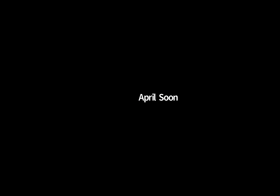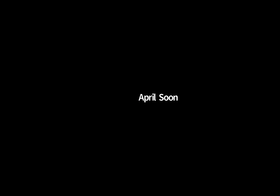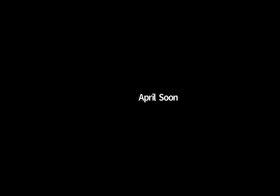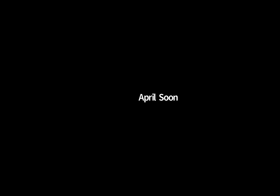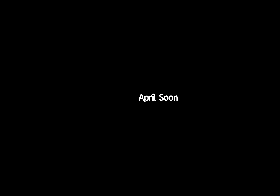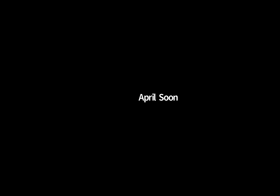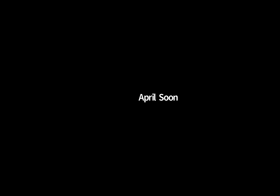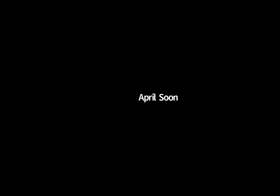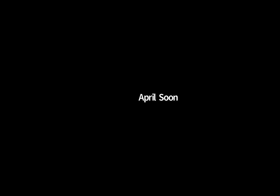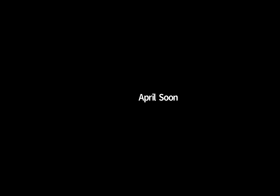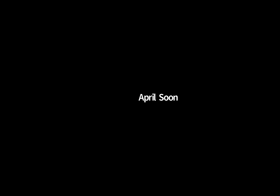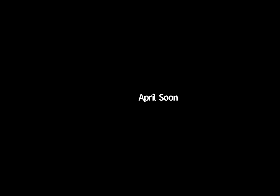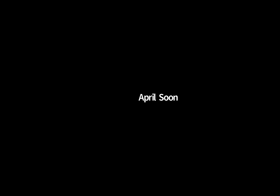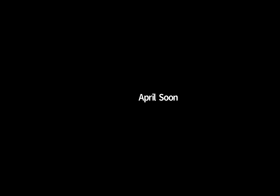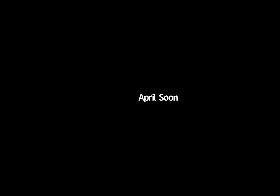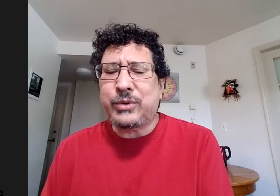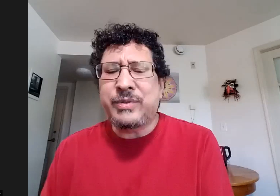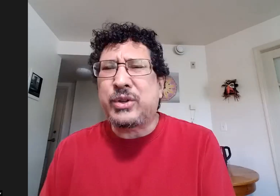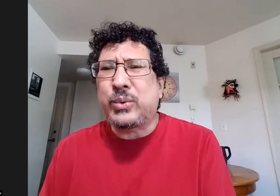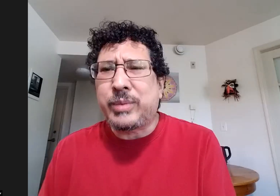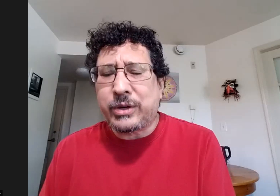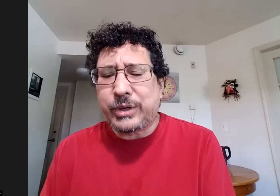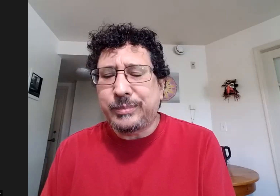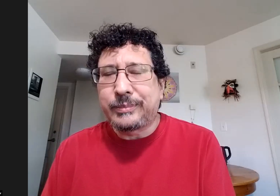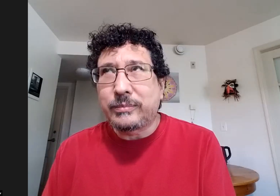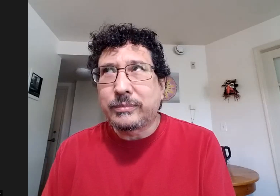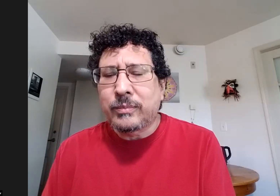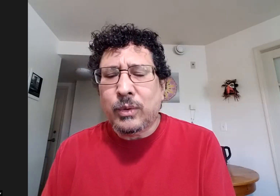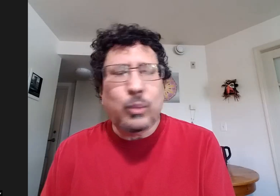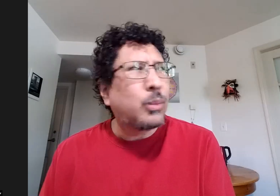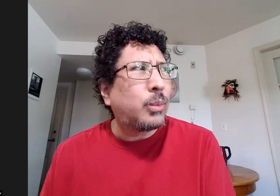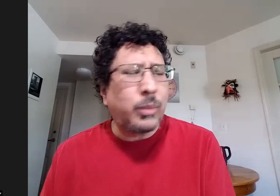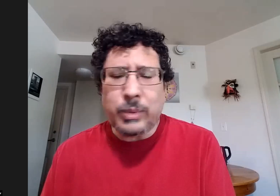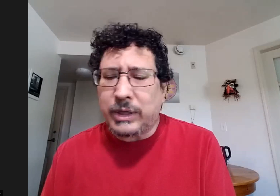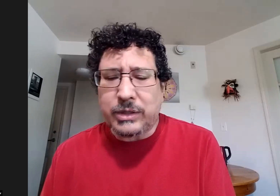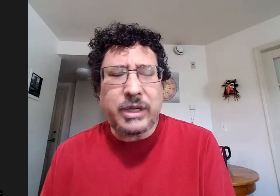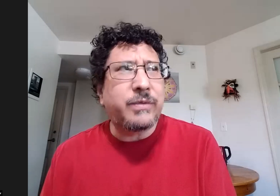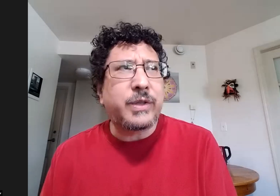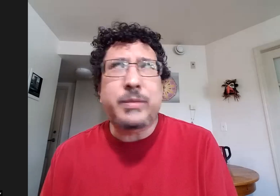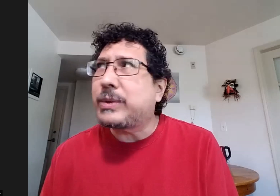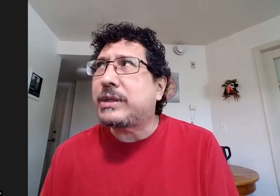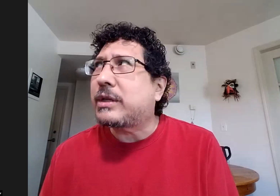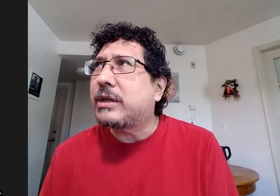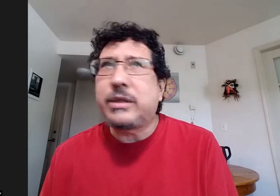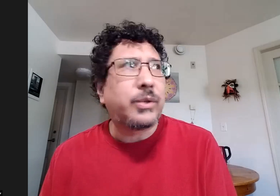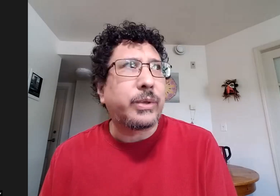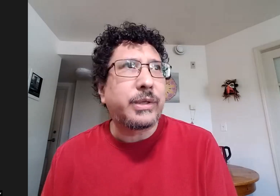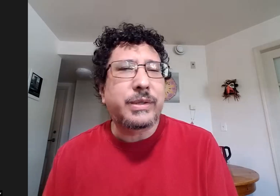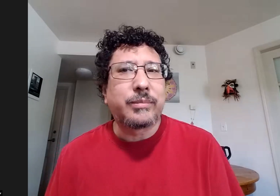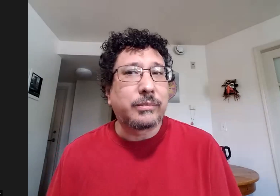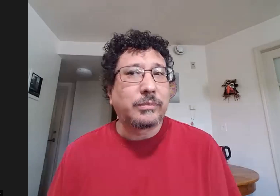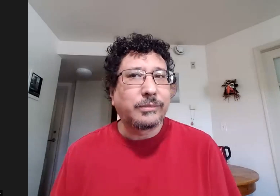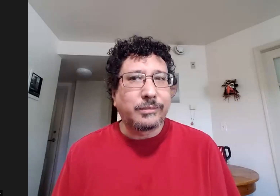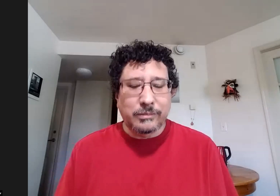She called me a stud muffin. This confused me. I don't even own a bakery. Wait, did she confuse me with Dunkin'